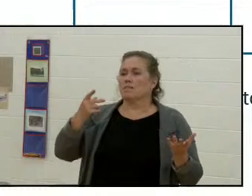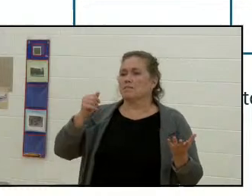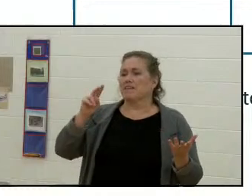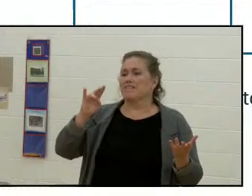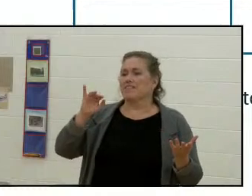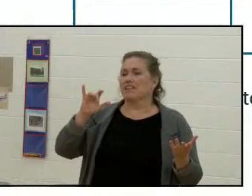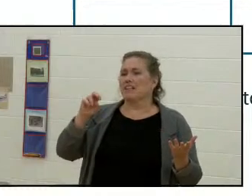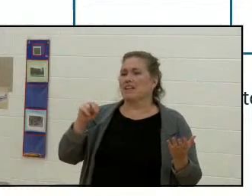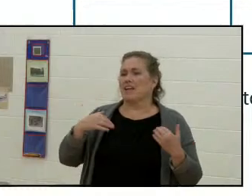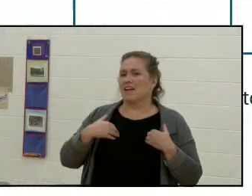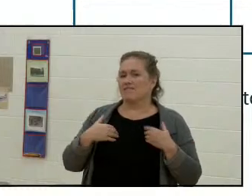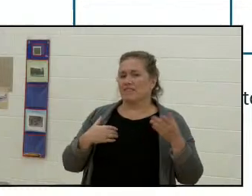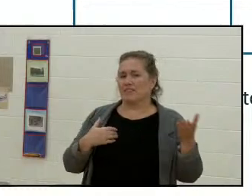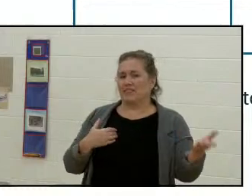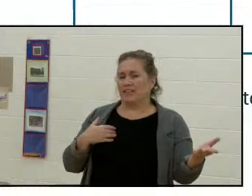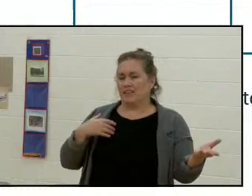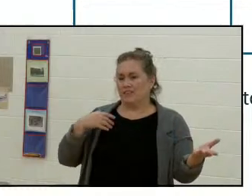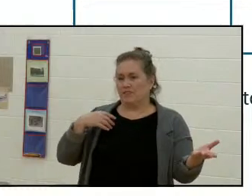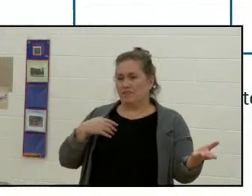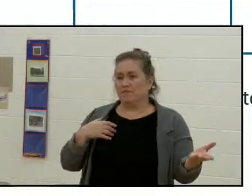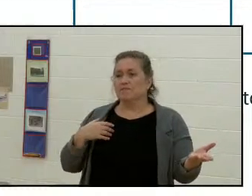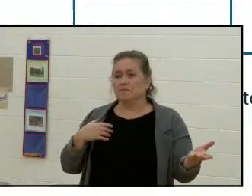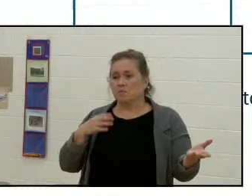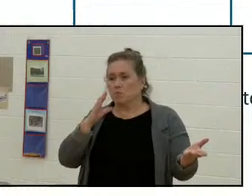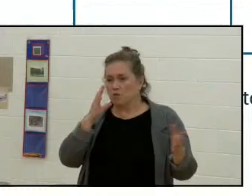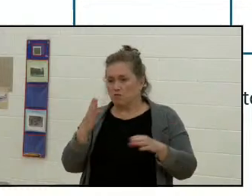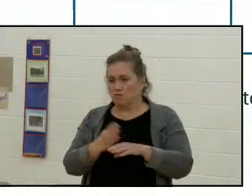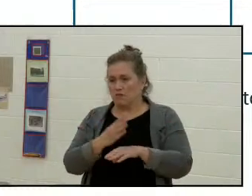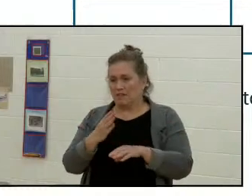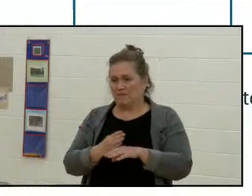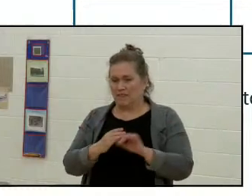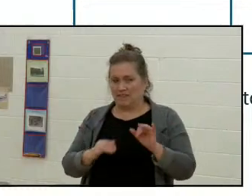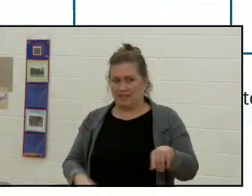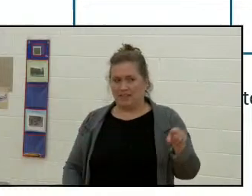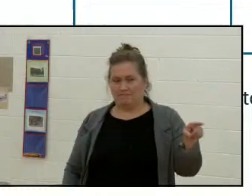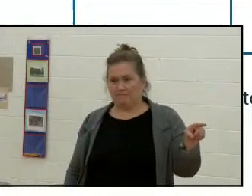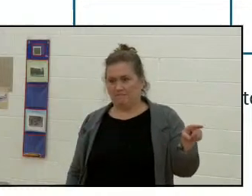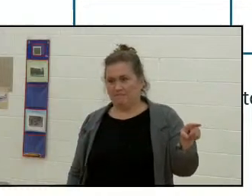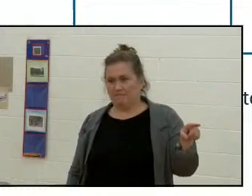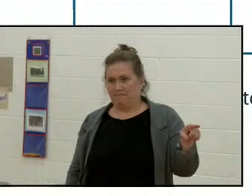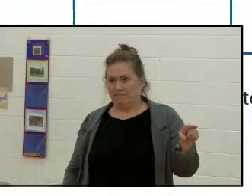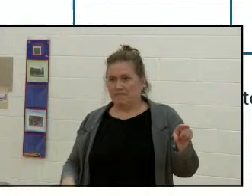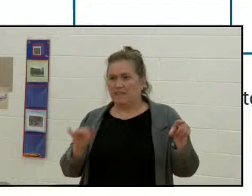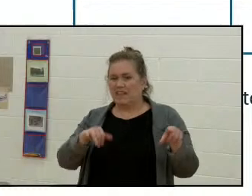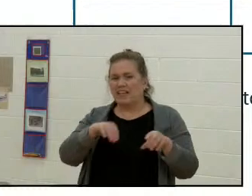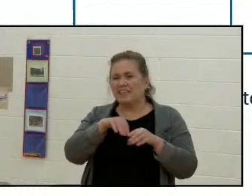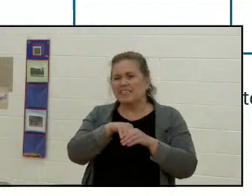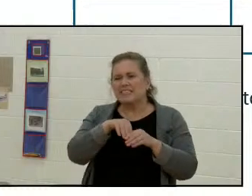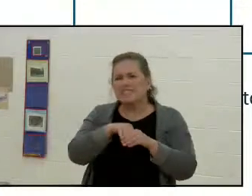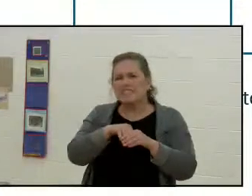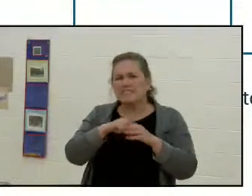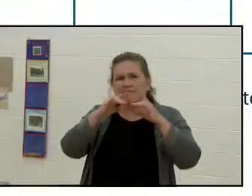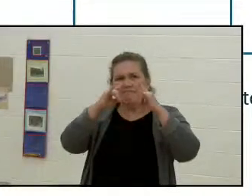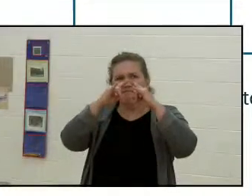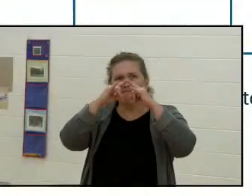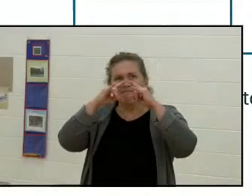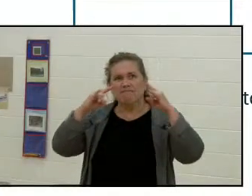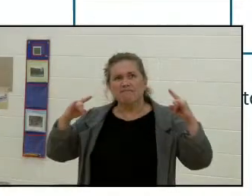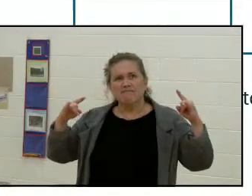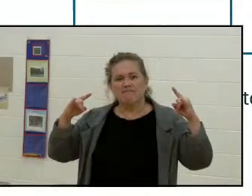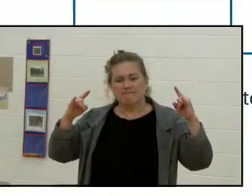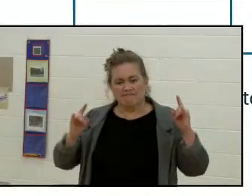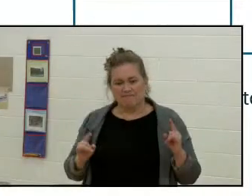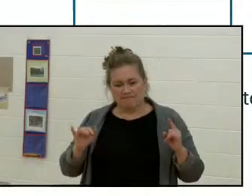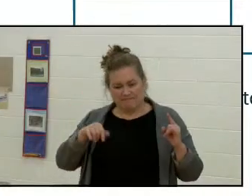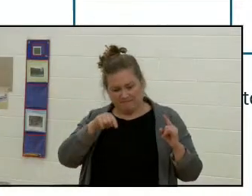that are intended for the pavilion are mostly interior, including new finishes and fixtures in the